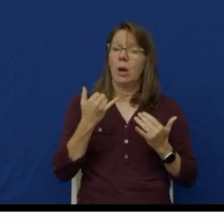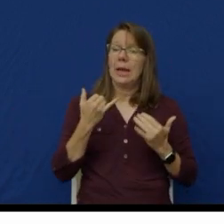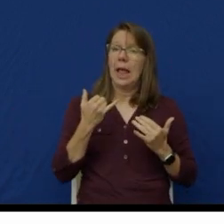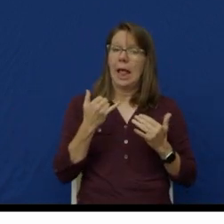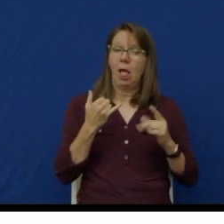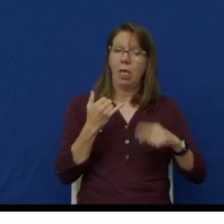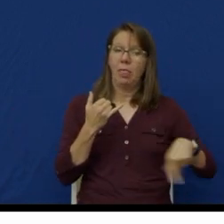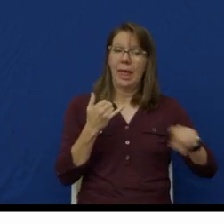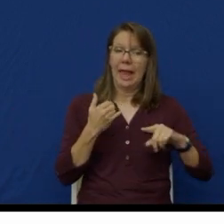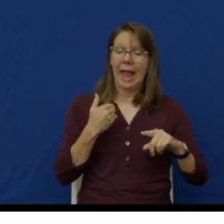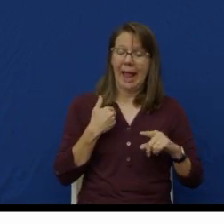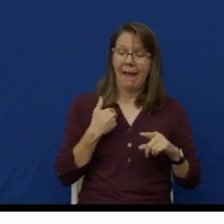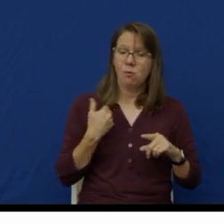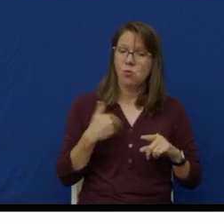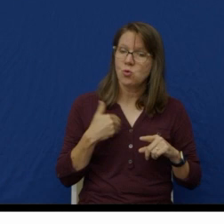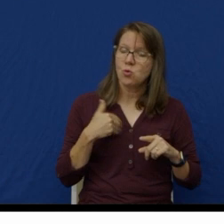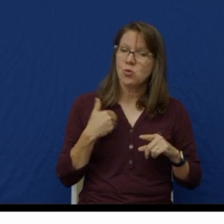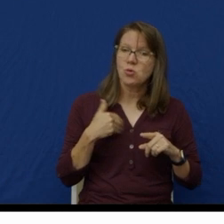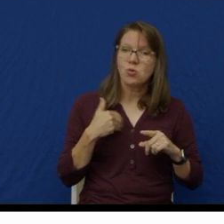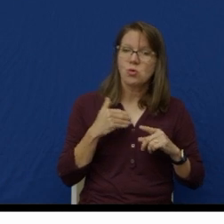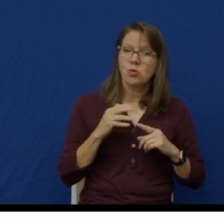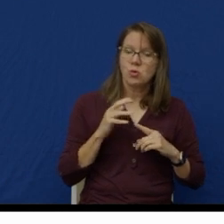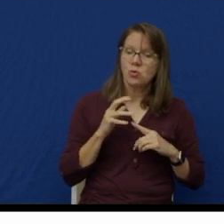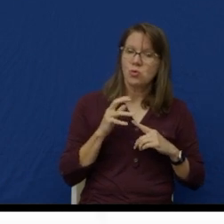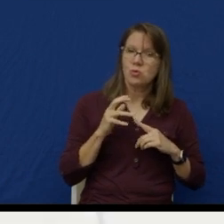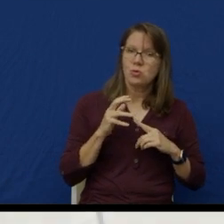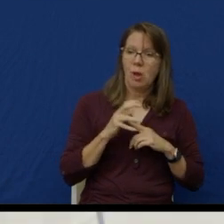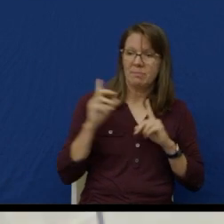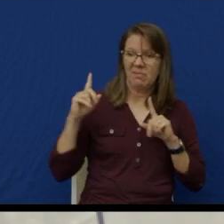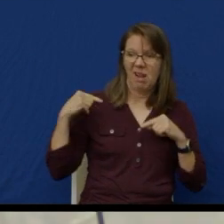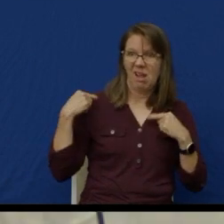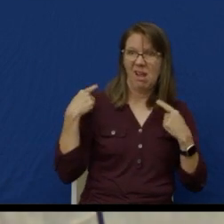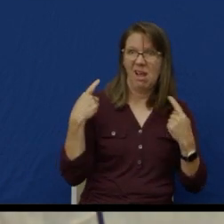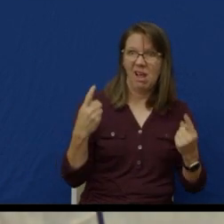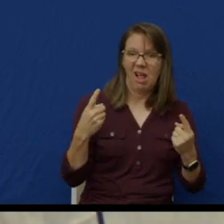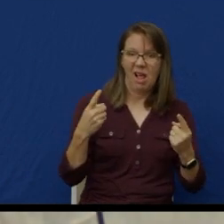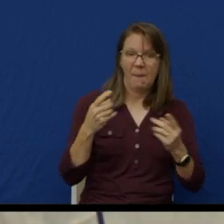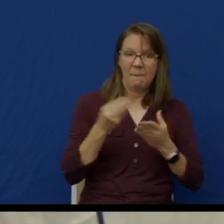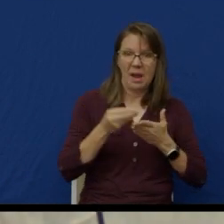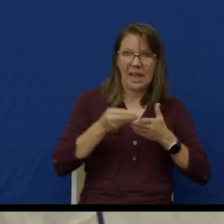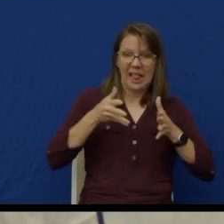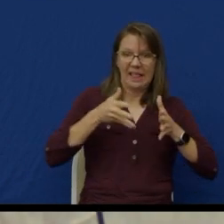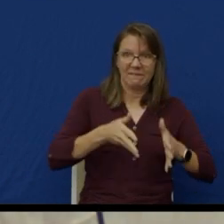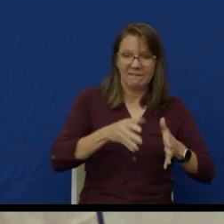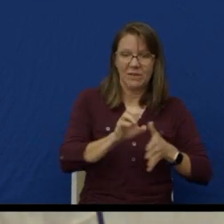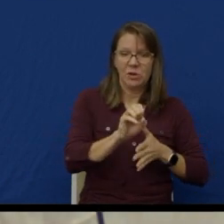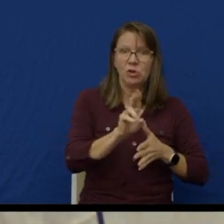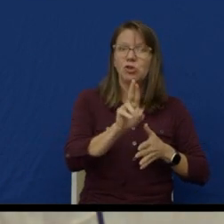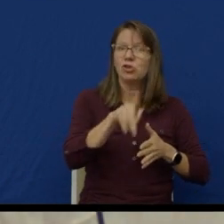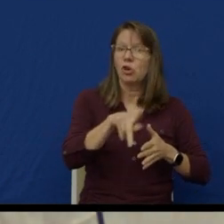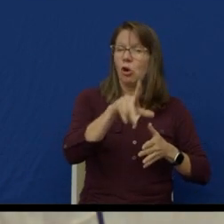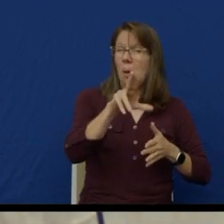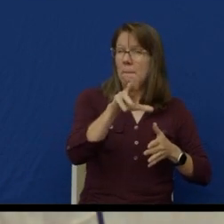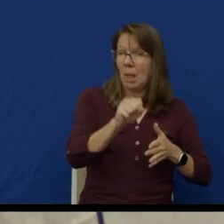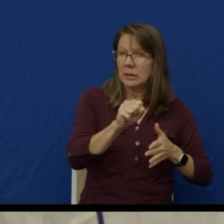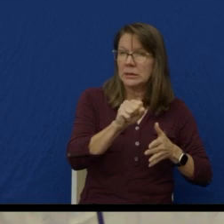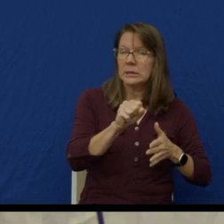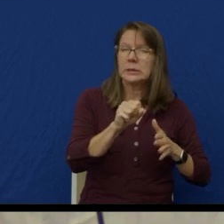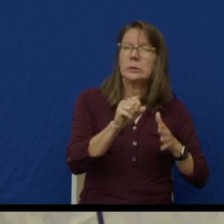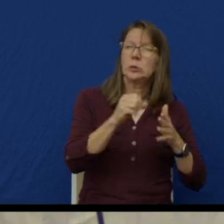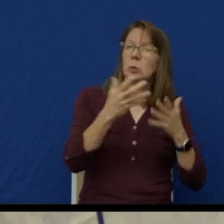there's an opportunity for them to spend some of that money. I think there'll be a little wariness as they continue this drive to move